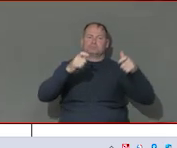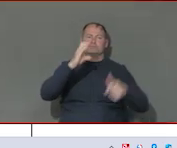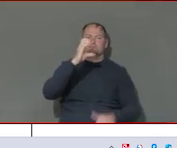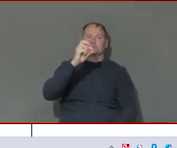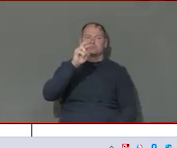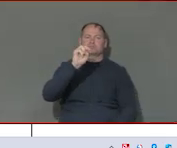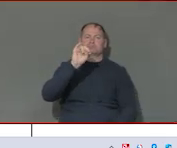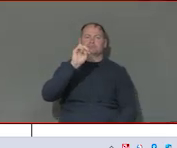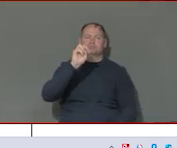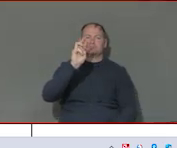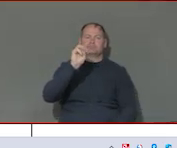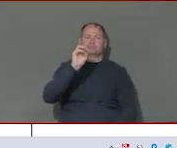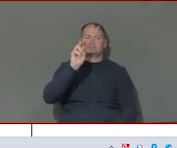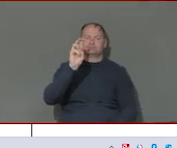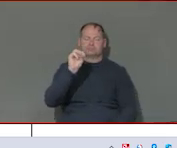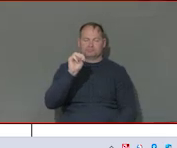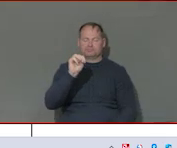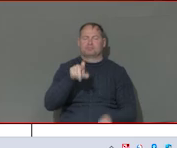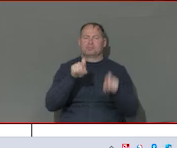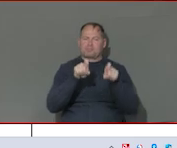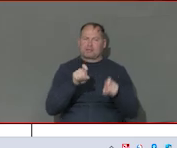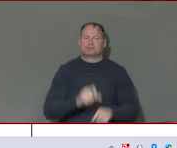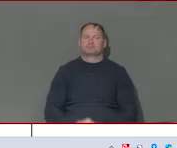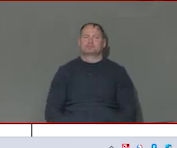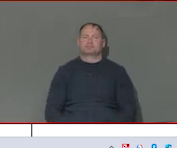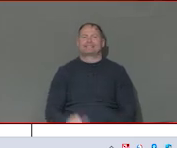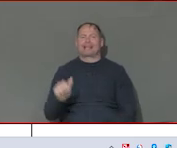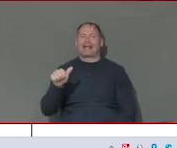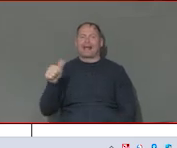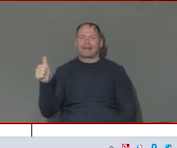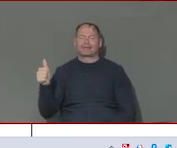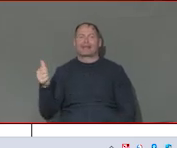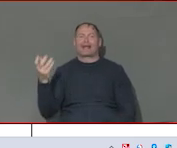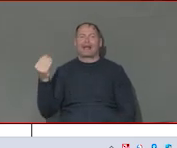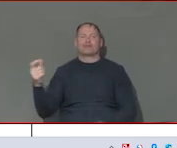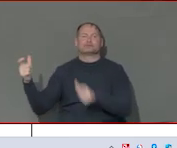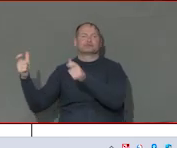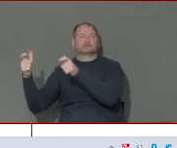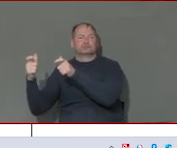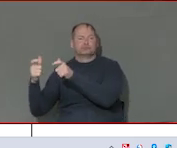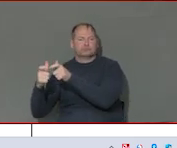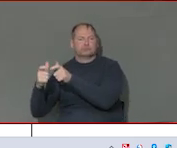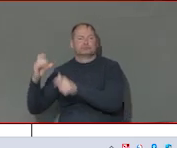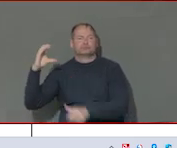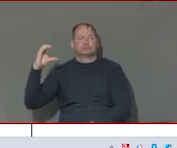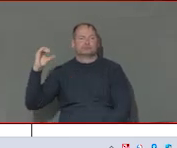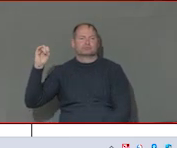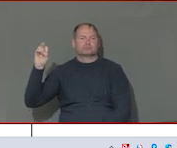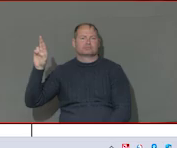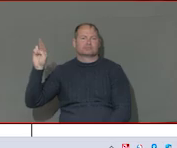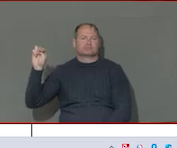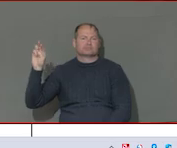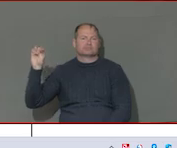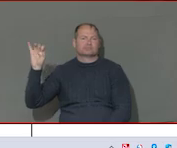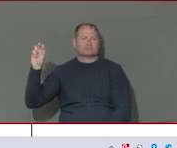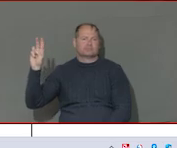cranium or large cranium. And then other primates, they have a smaller what? A smaller cranium,